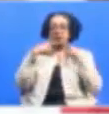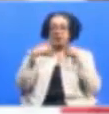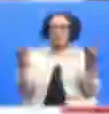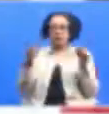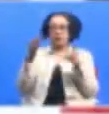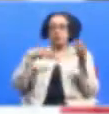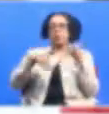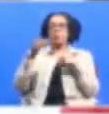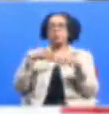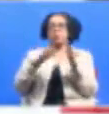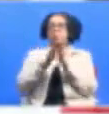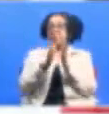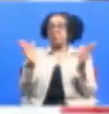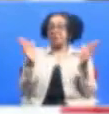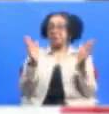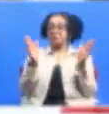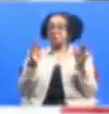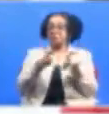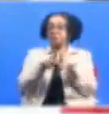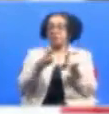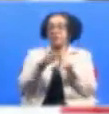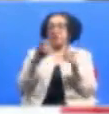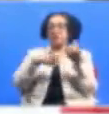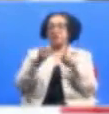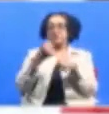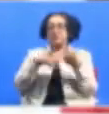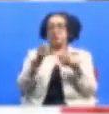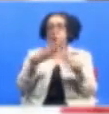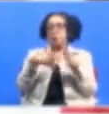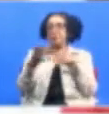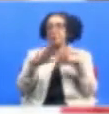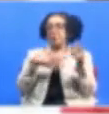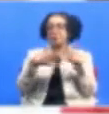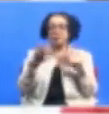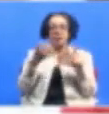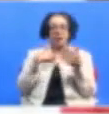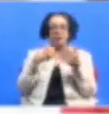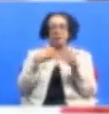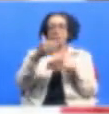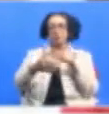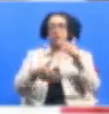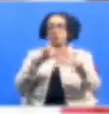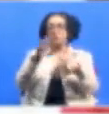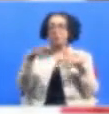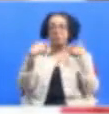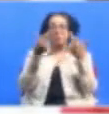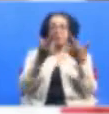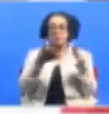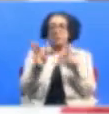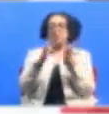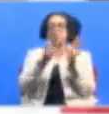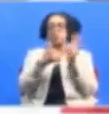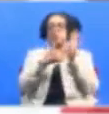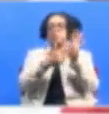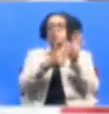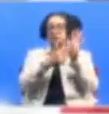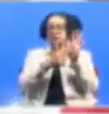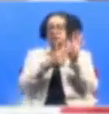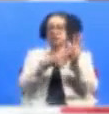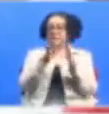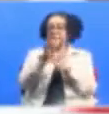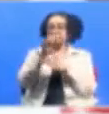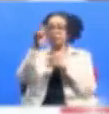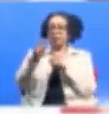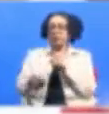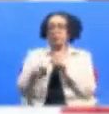of corruption in public events and activities without corresponding procedural reporting mechanisms exposes an institution such as the